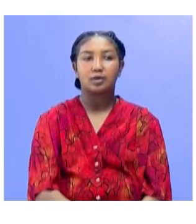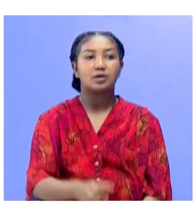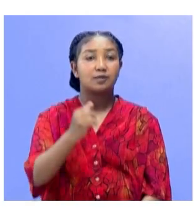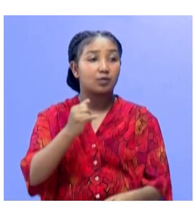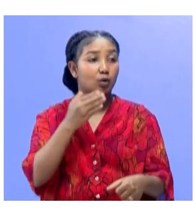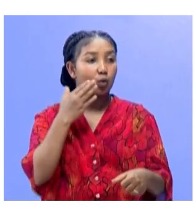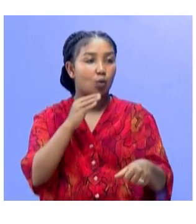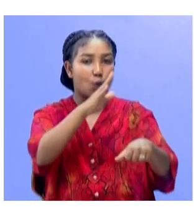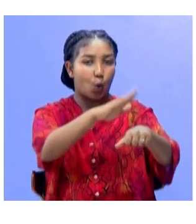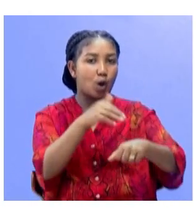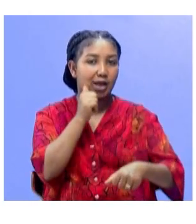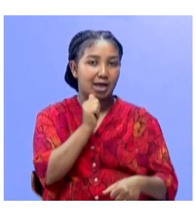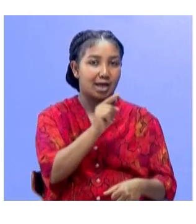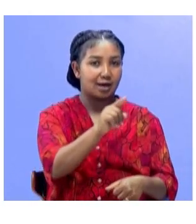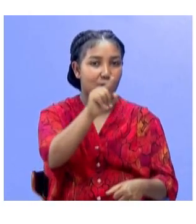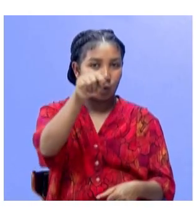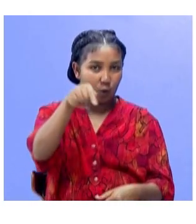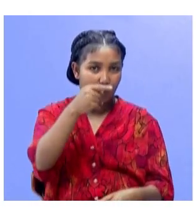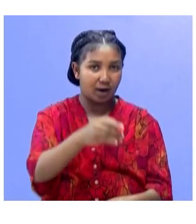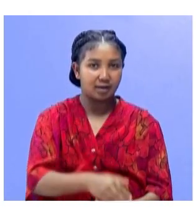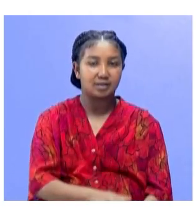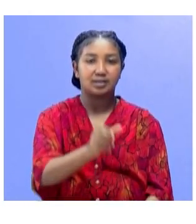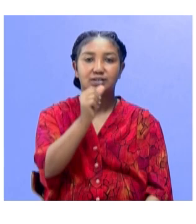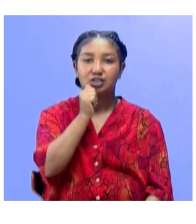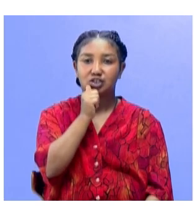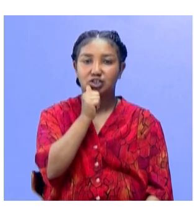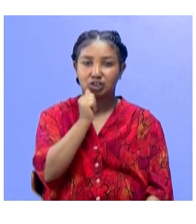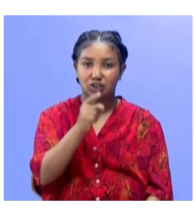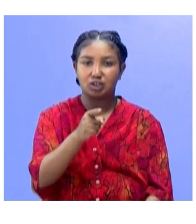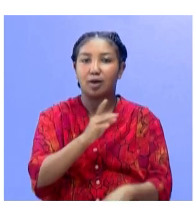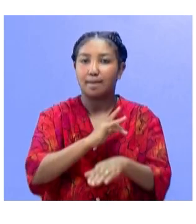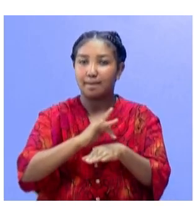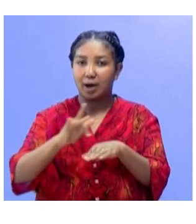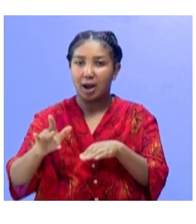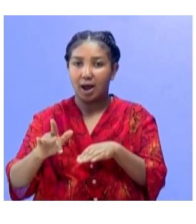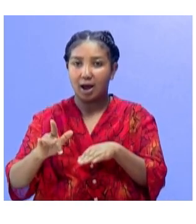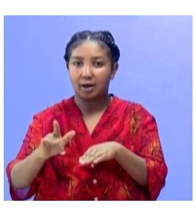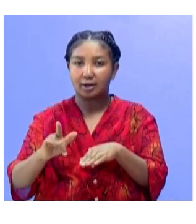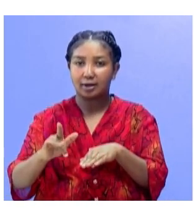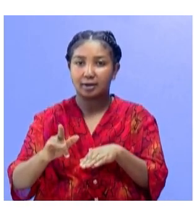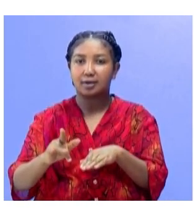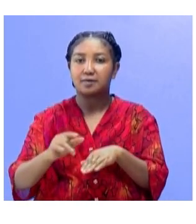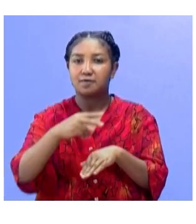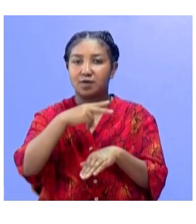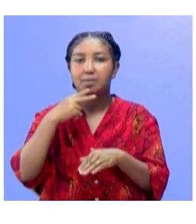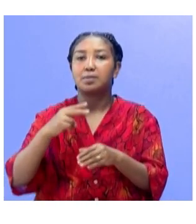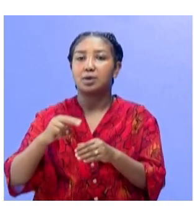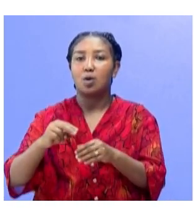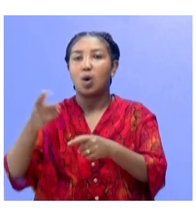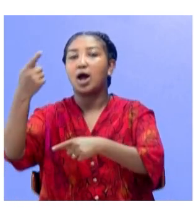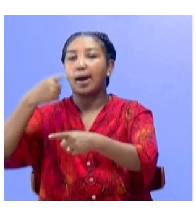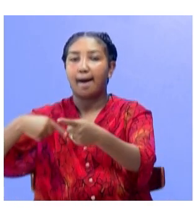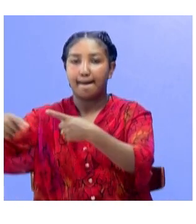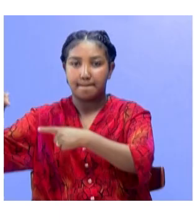her, comma, she blank, the given verb is come.